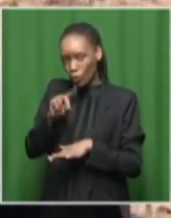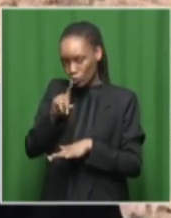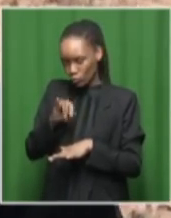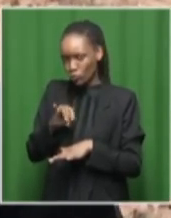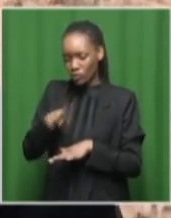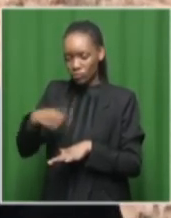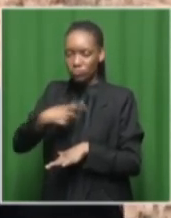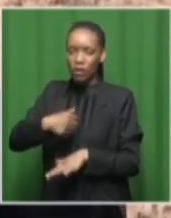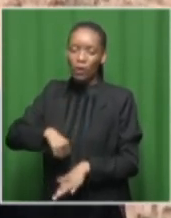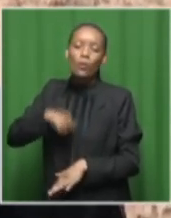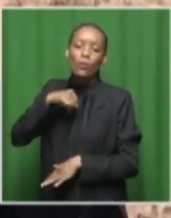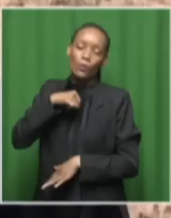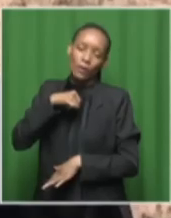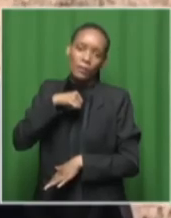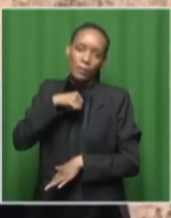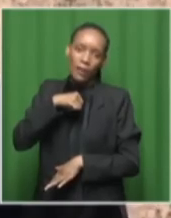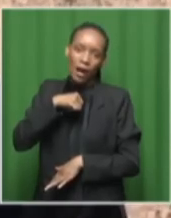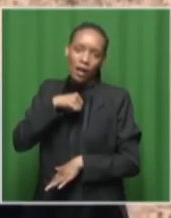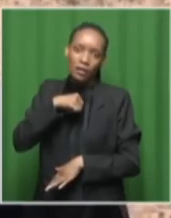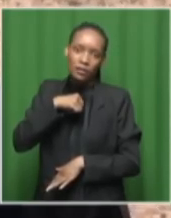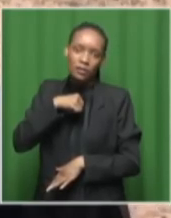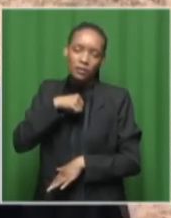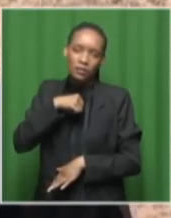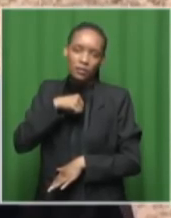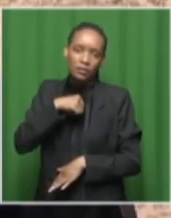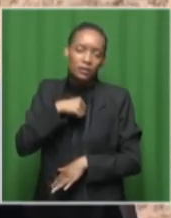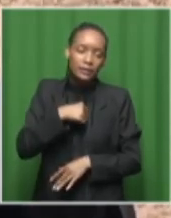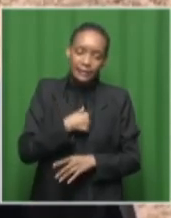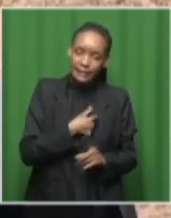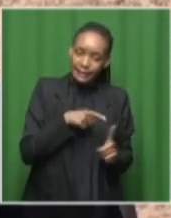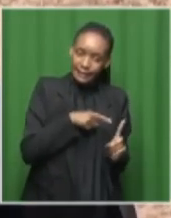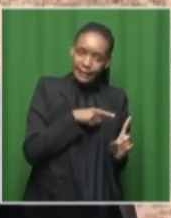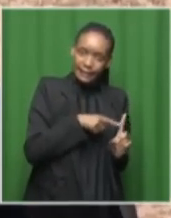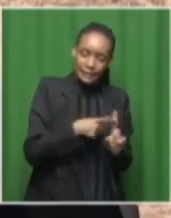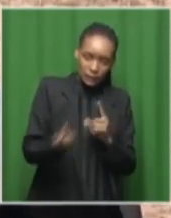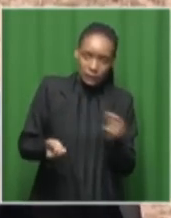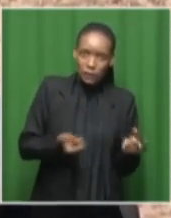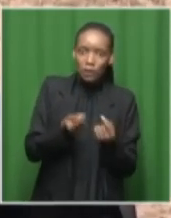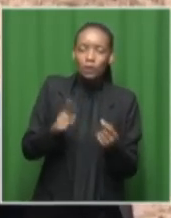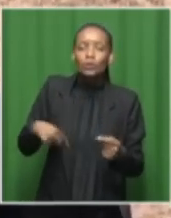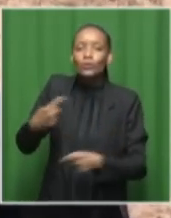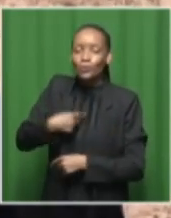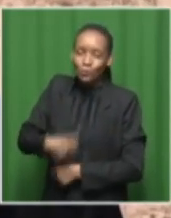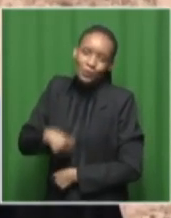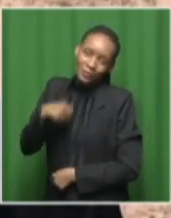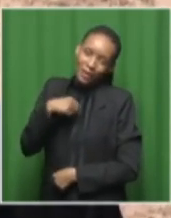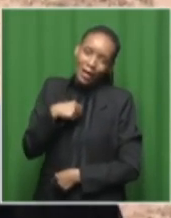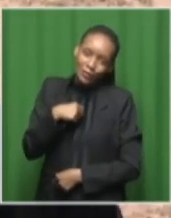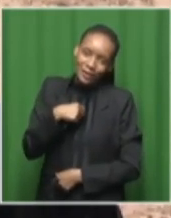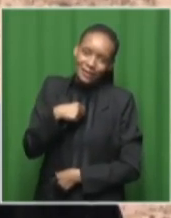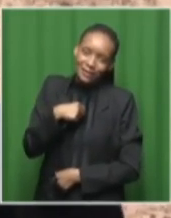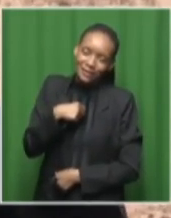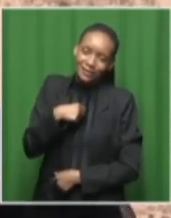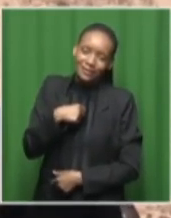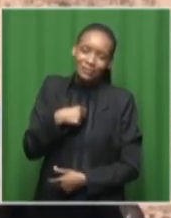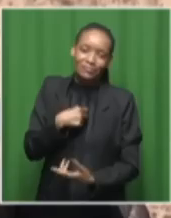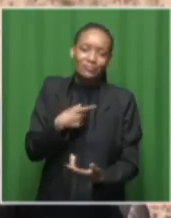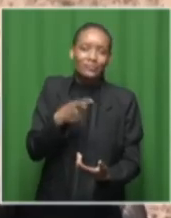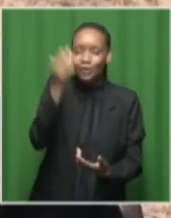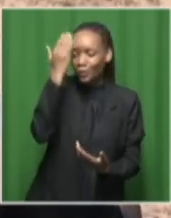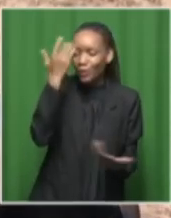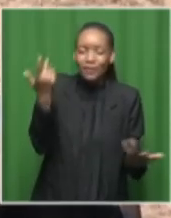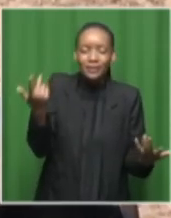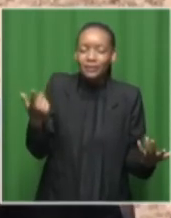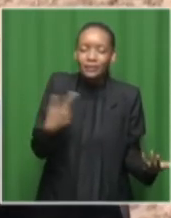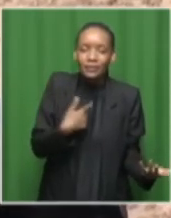Mtwana has thought, because, you know, what can I say? You know, I'm speechless,